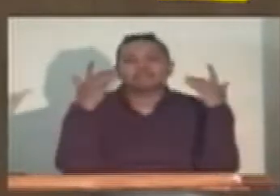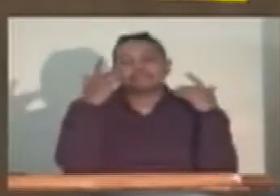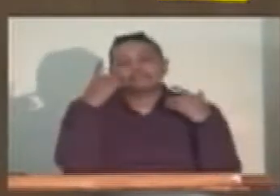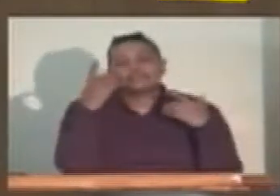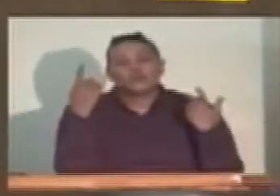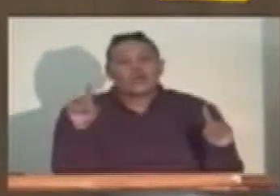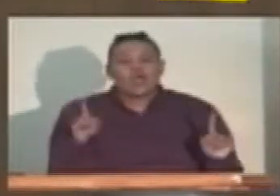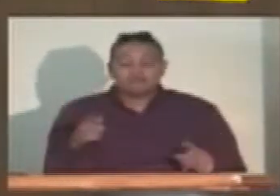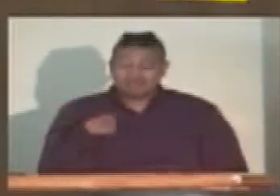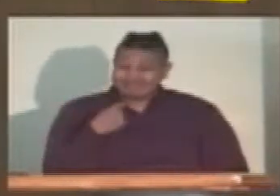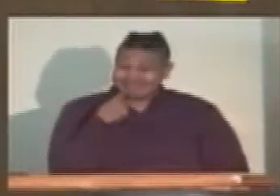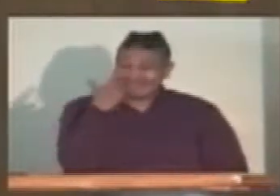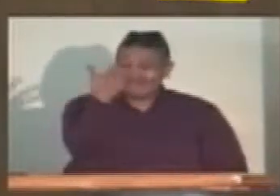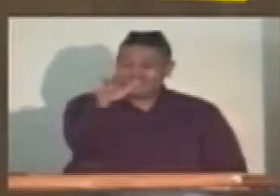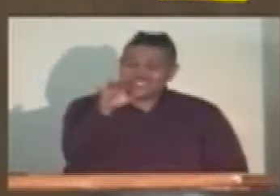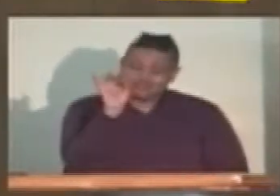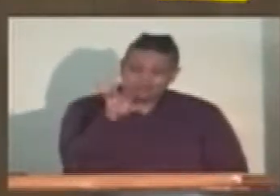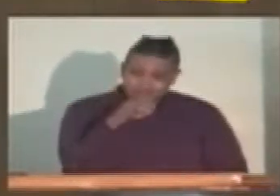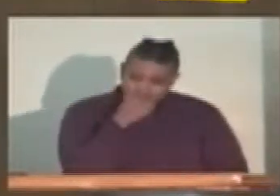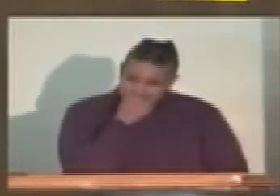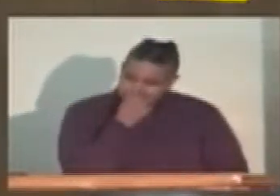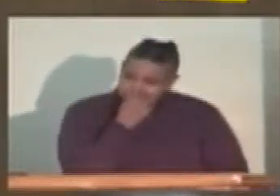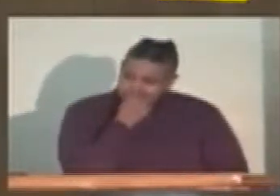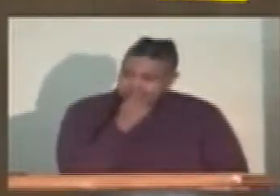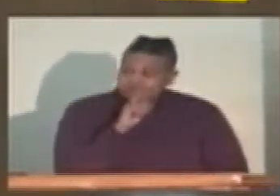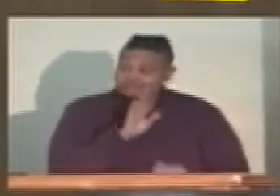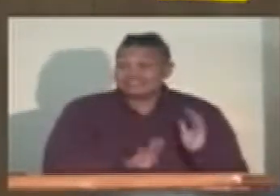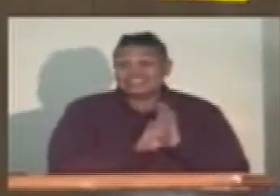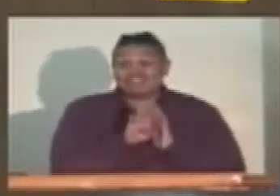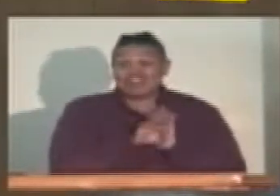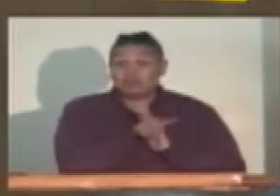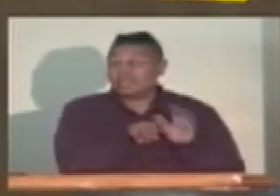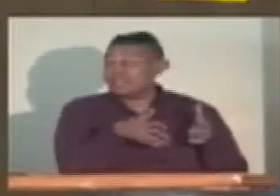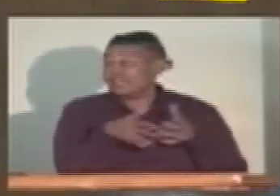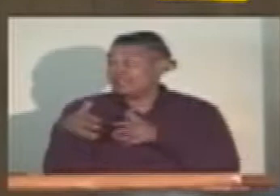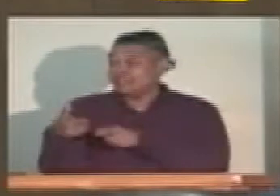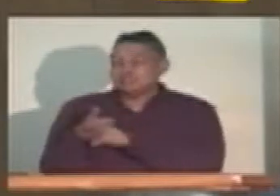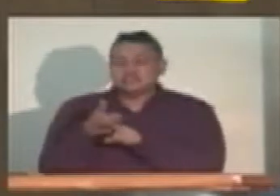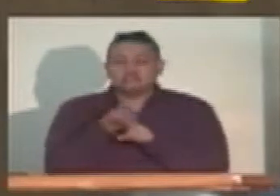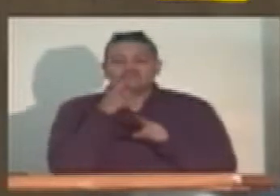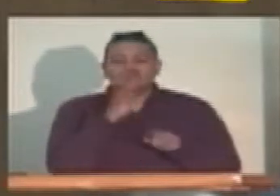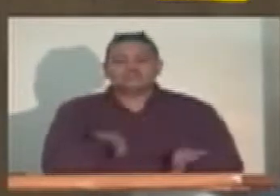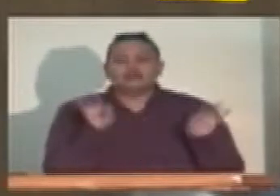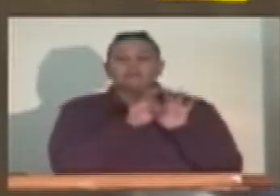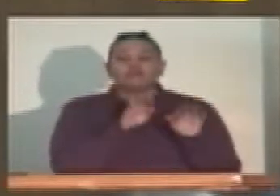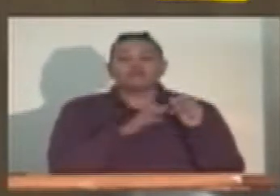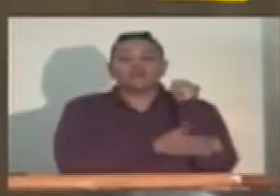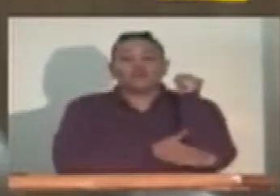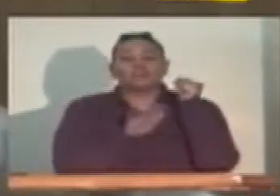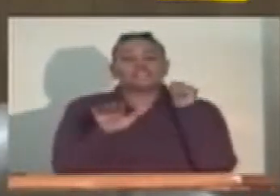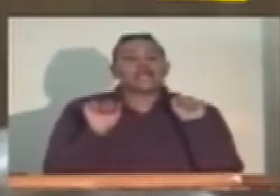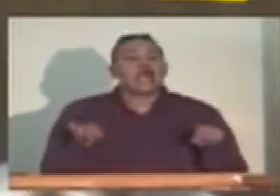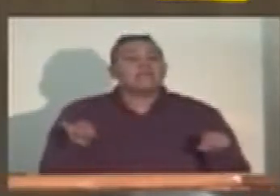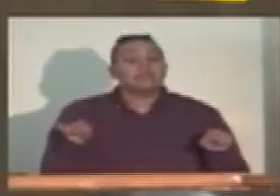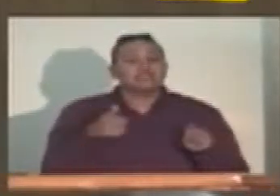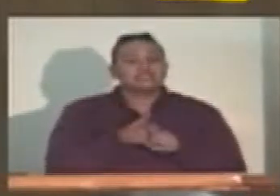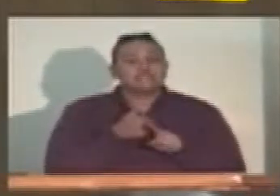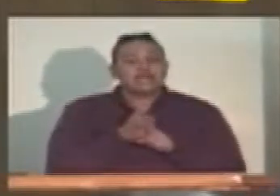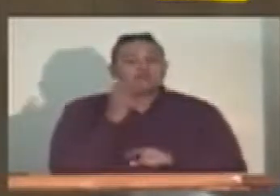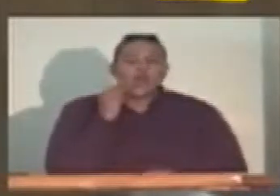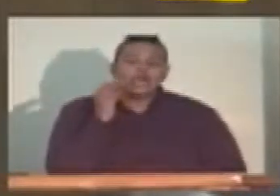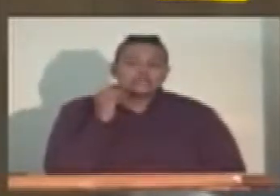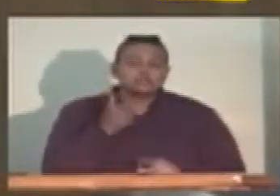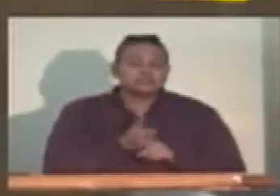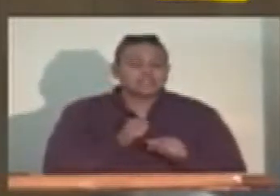As I have said before, the development of this sector is integral to the country's ability to